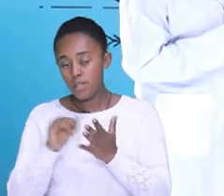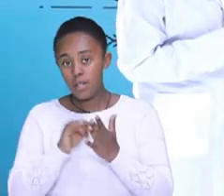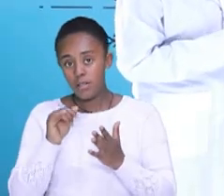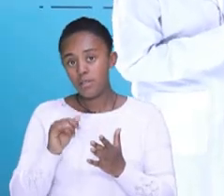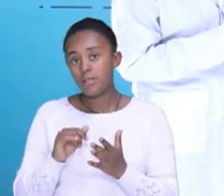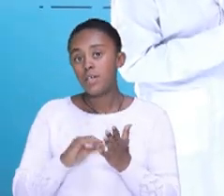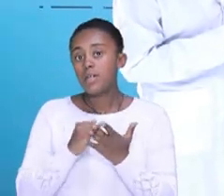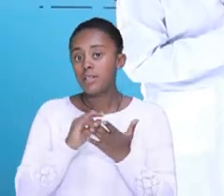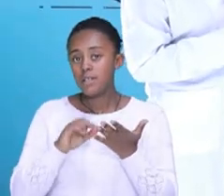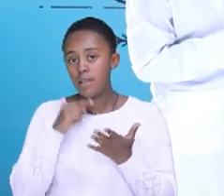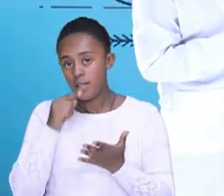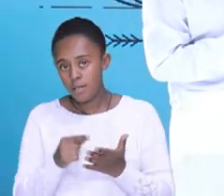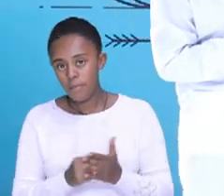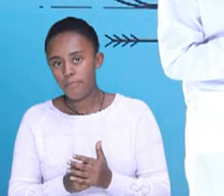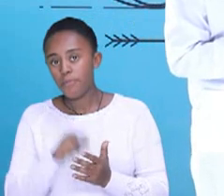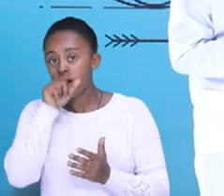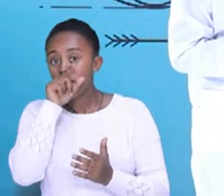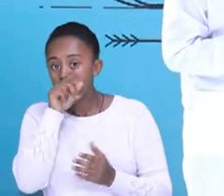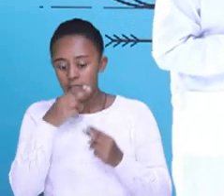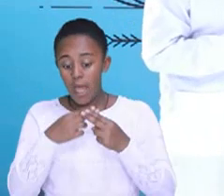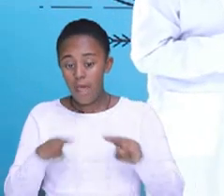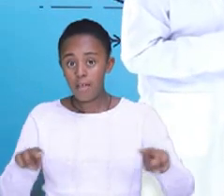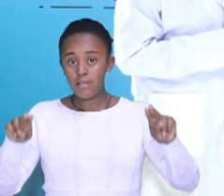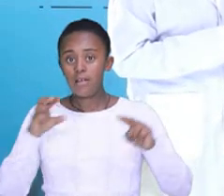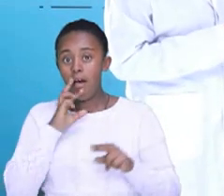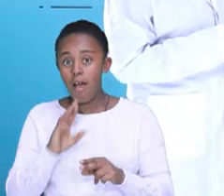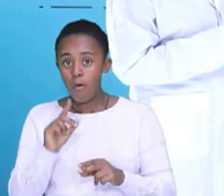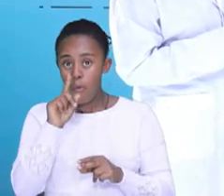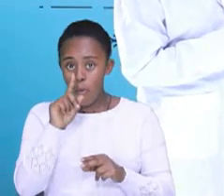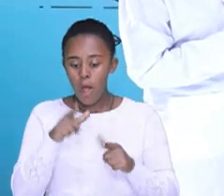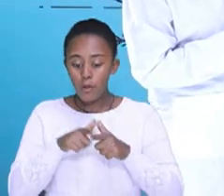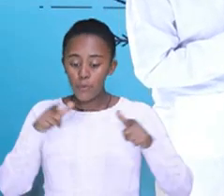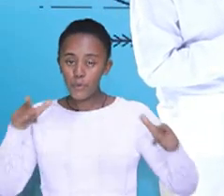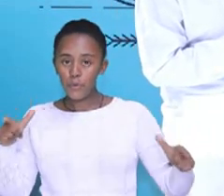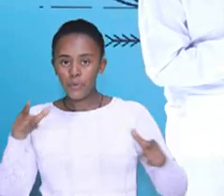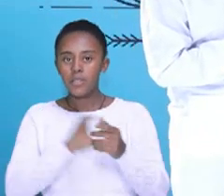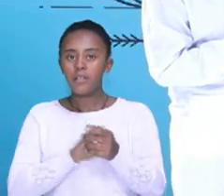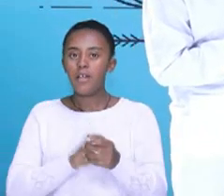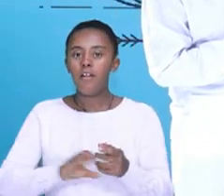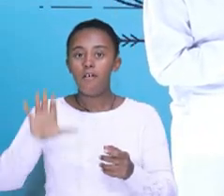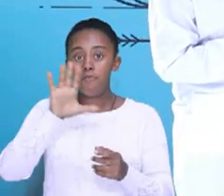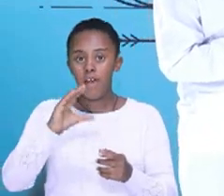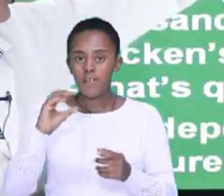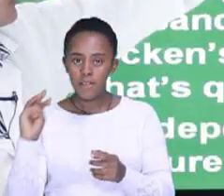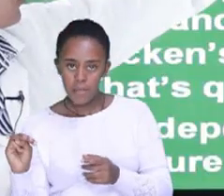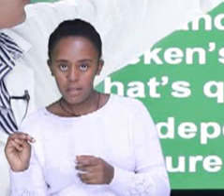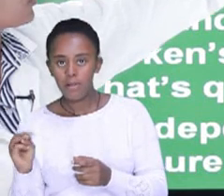here it says the chicken's eggs are just one huge cell up to 5 centimeter